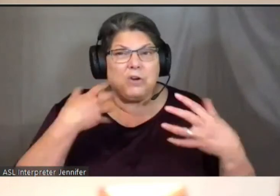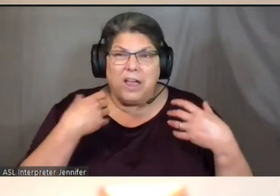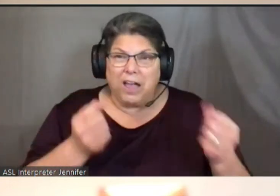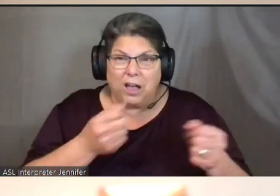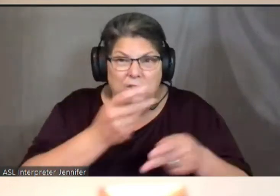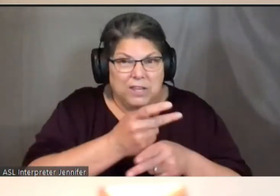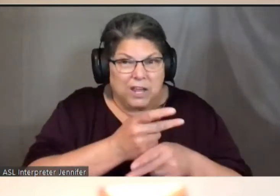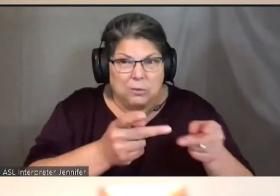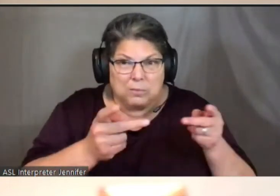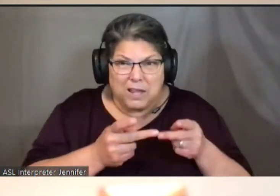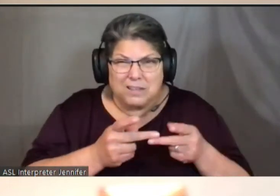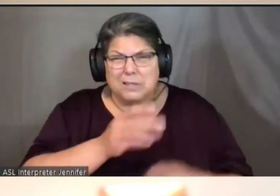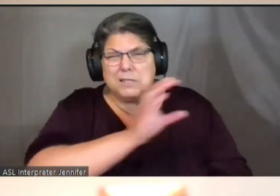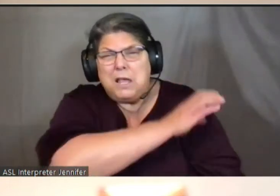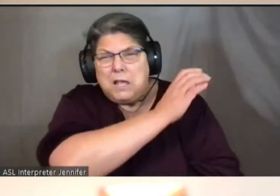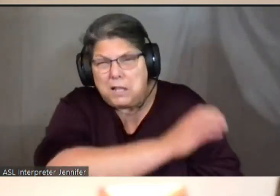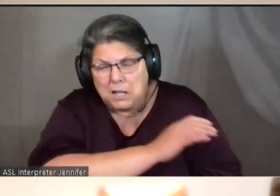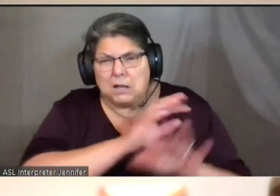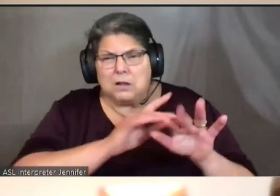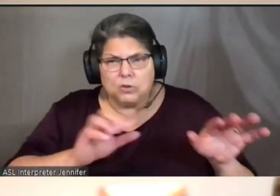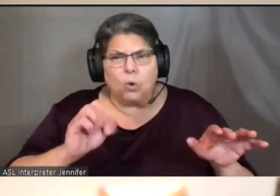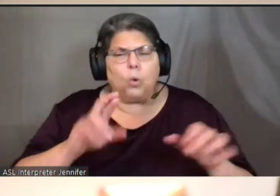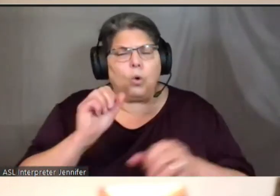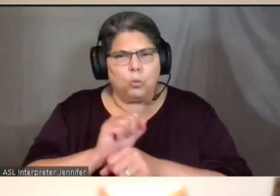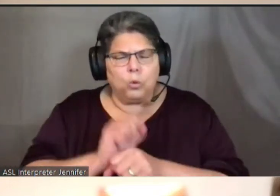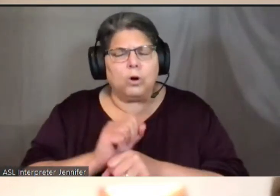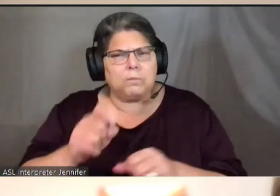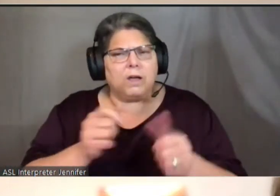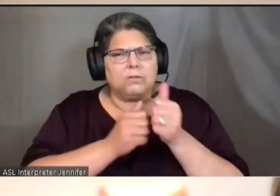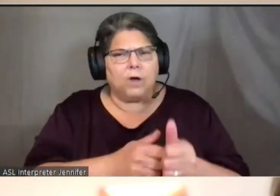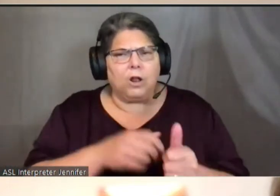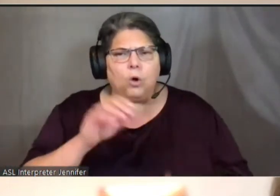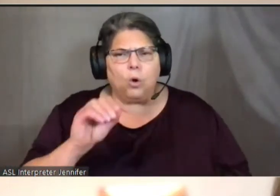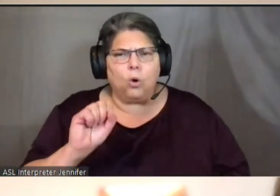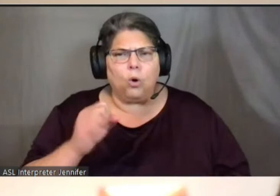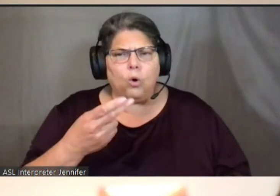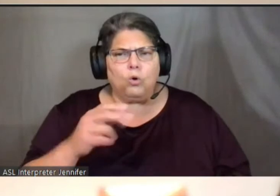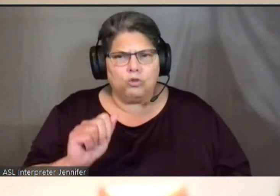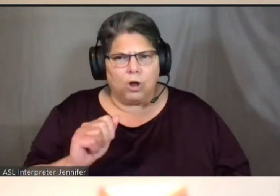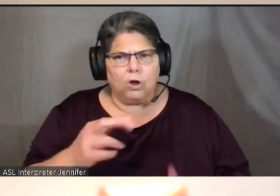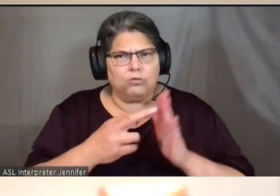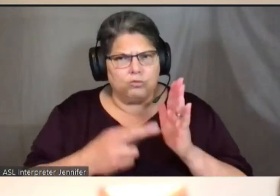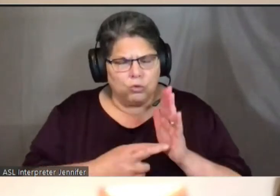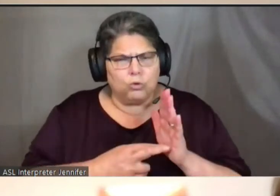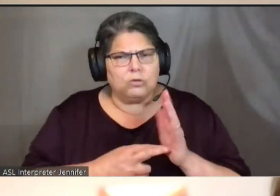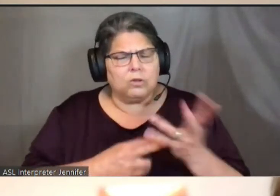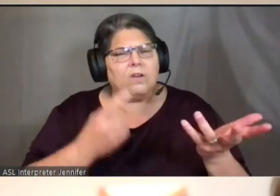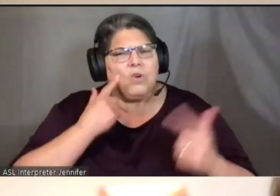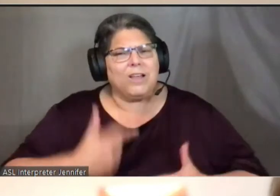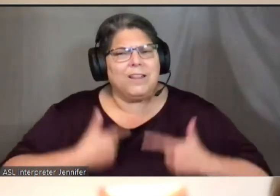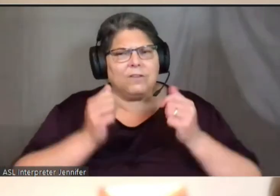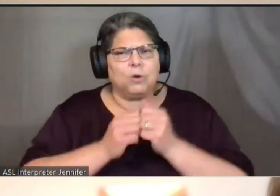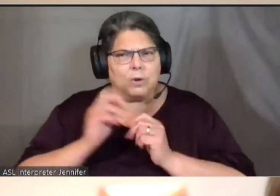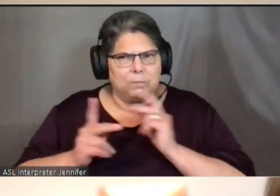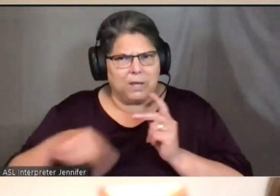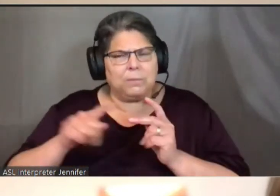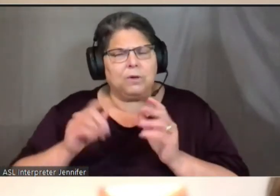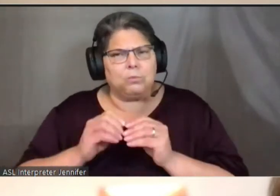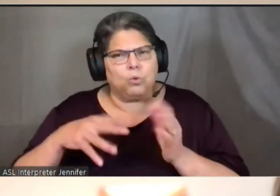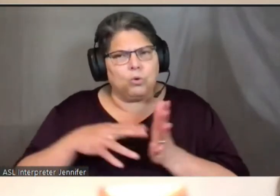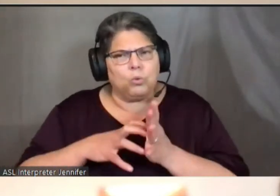workplaces subject to the OSHA rules or living with vulnerable people. Those who may